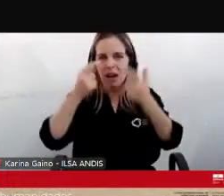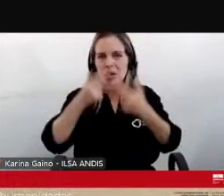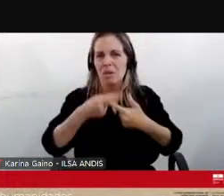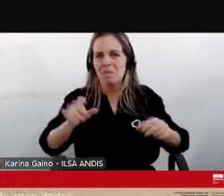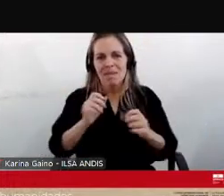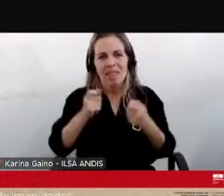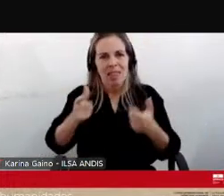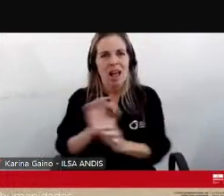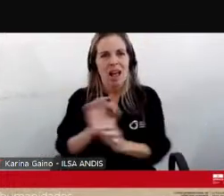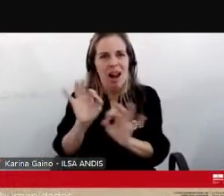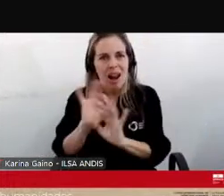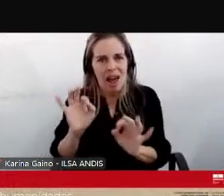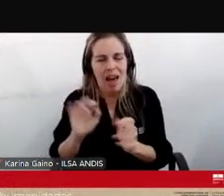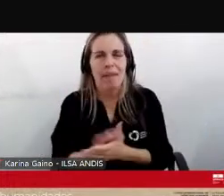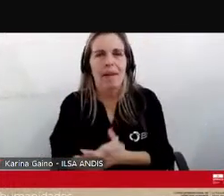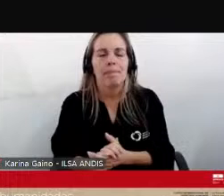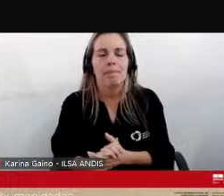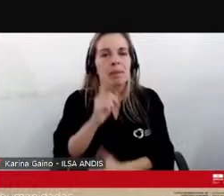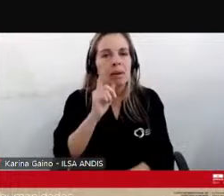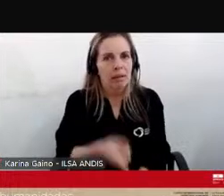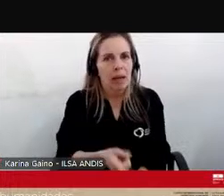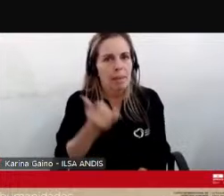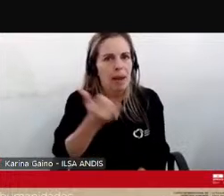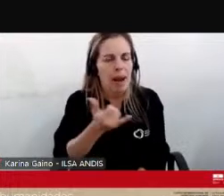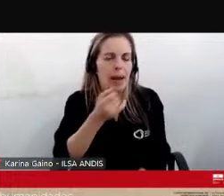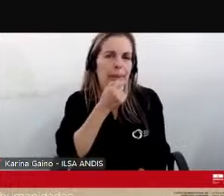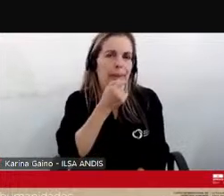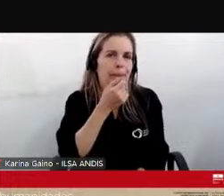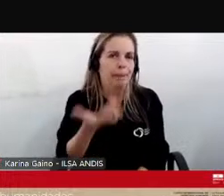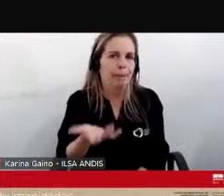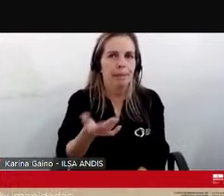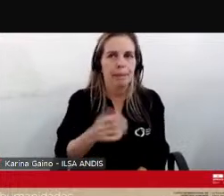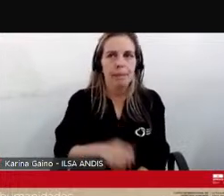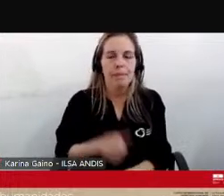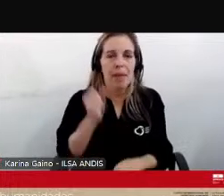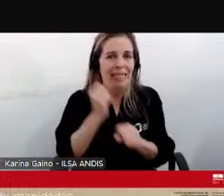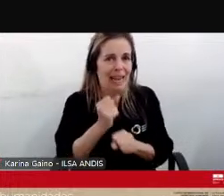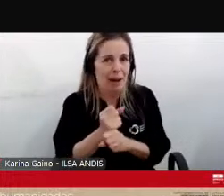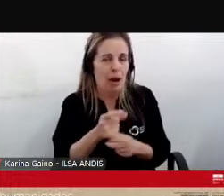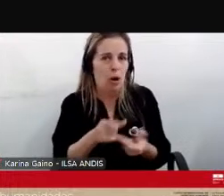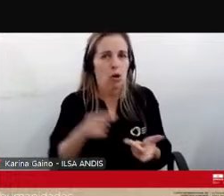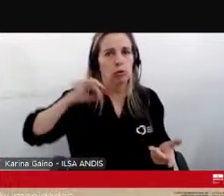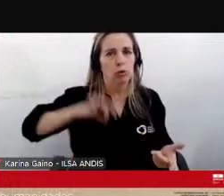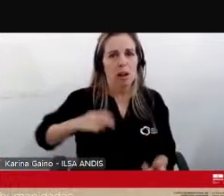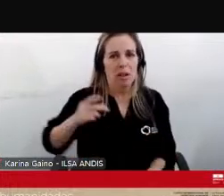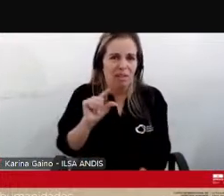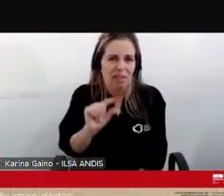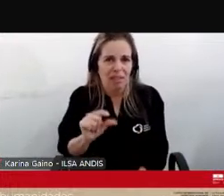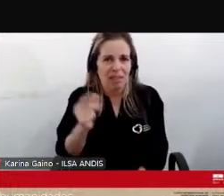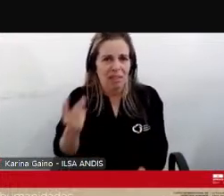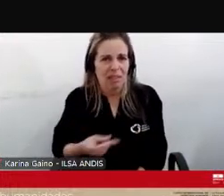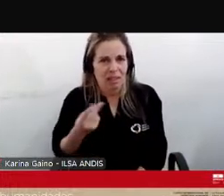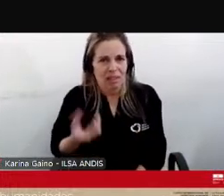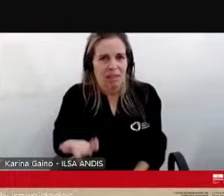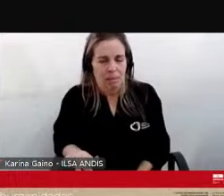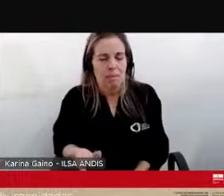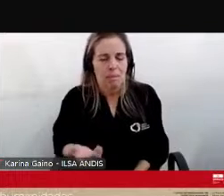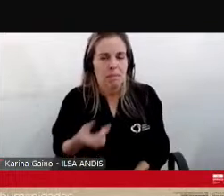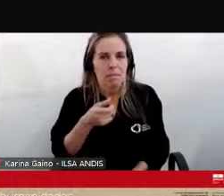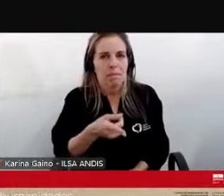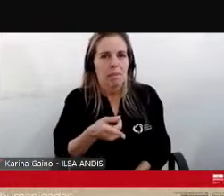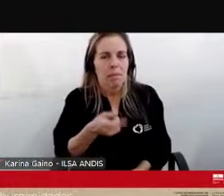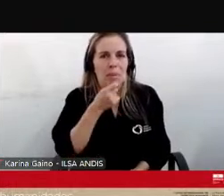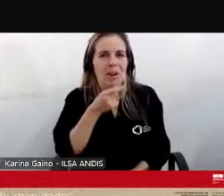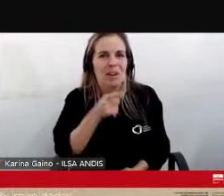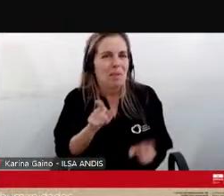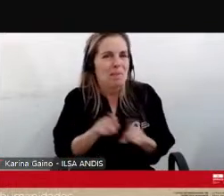very often. Again, lots of this is connected to piece rate pay. So um, if workers are paid